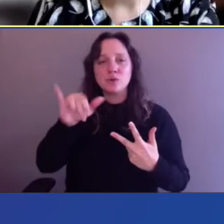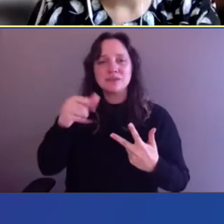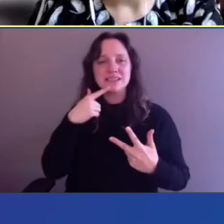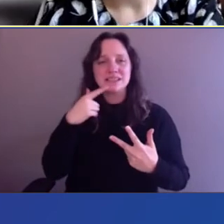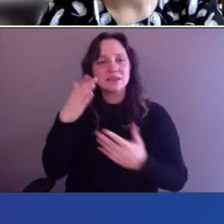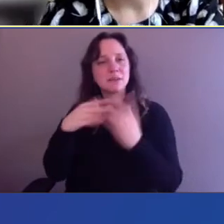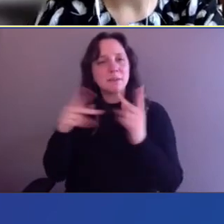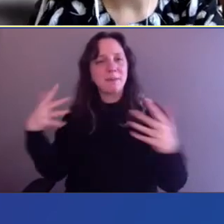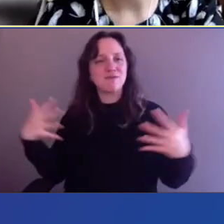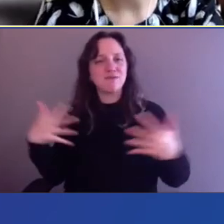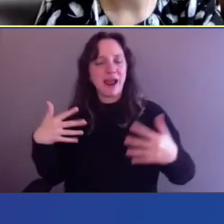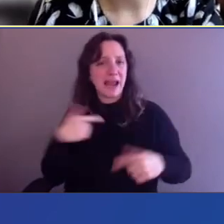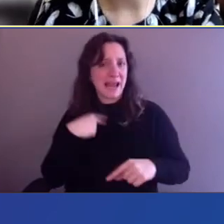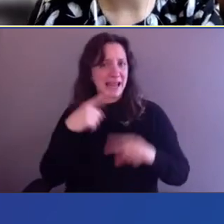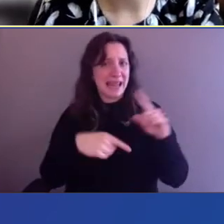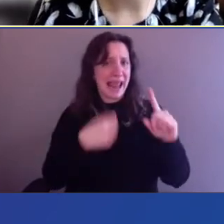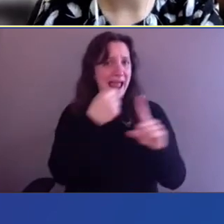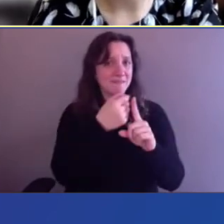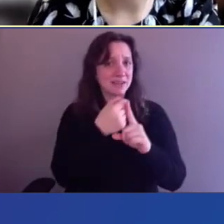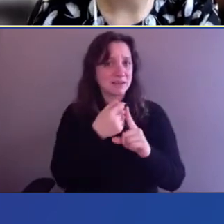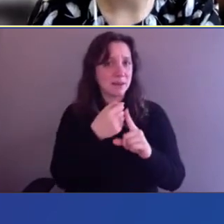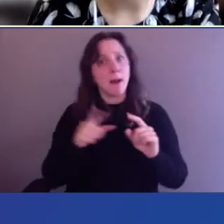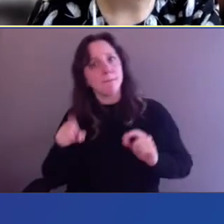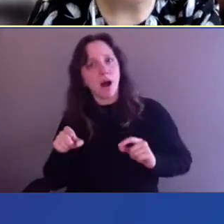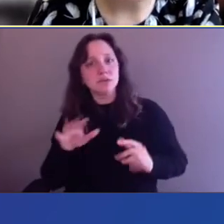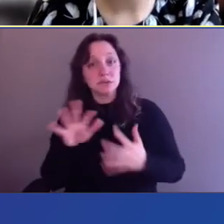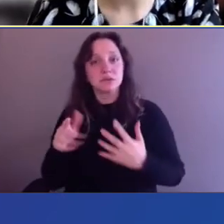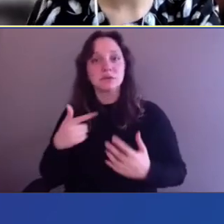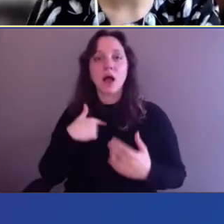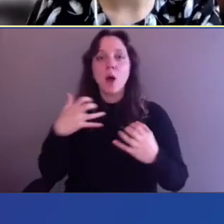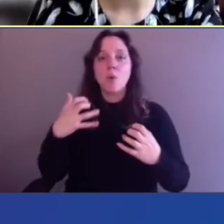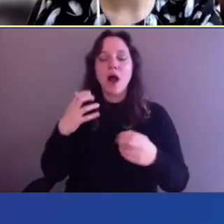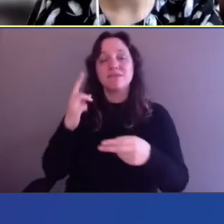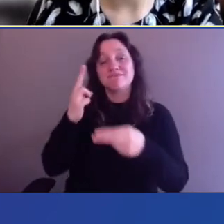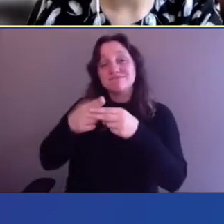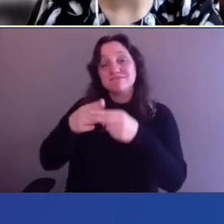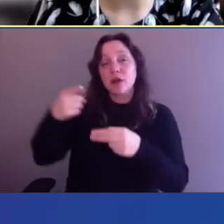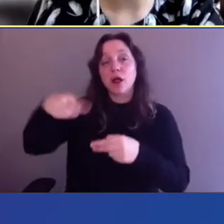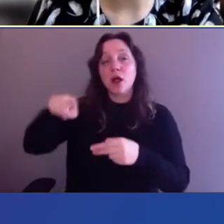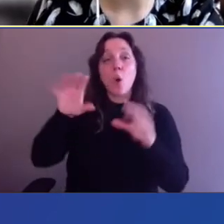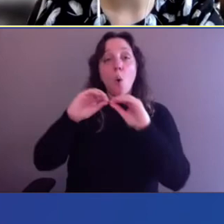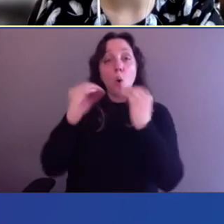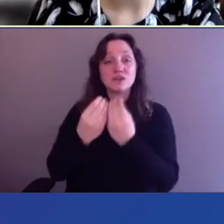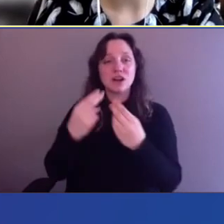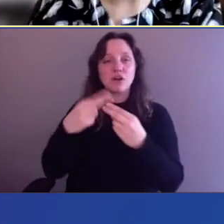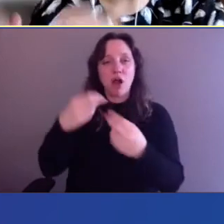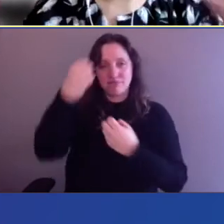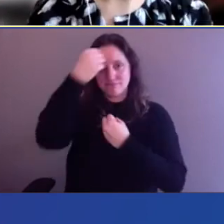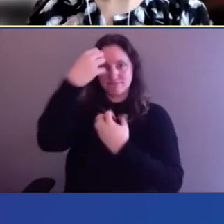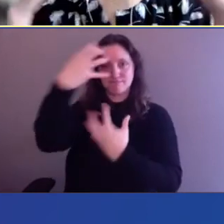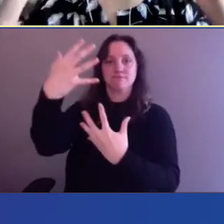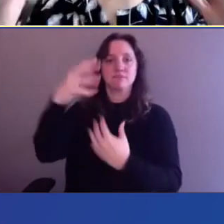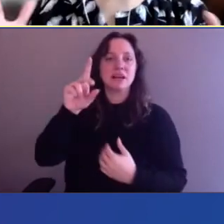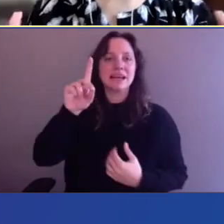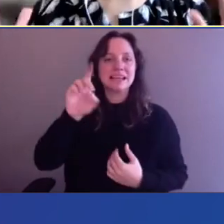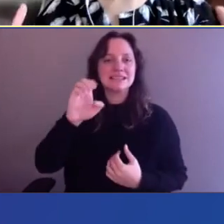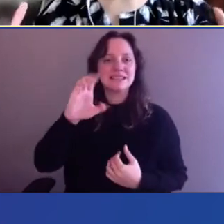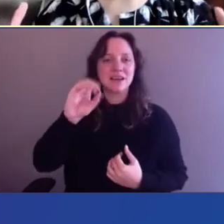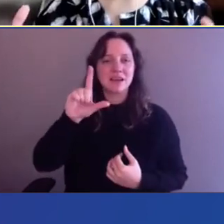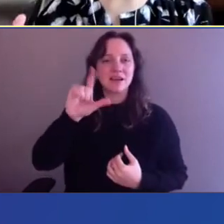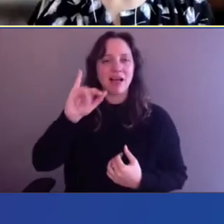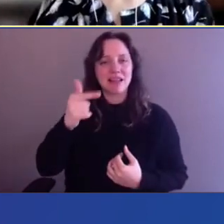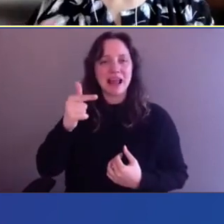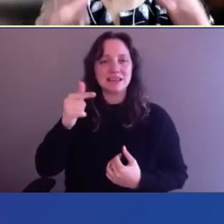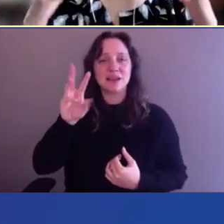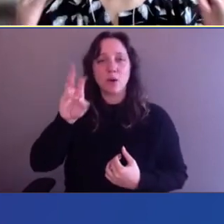lane. And I want to cite the folks at Decolonizing Wealth, who remind us that the 501c3 is a figment of white